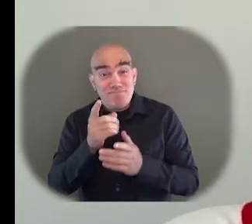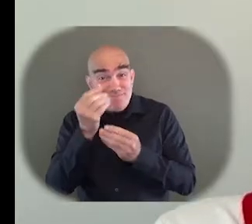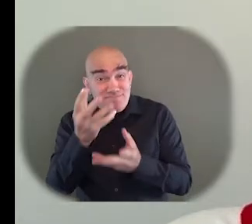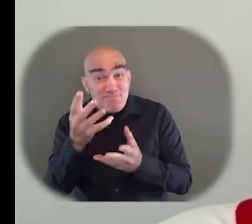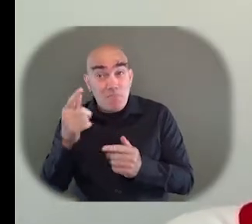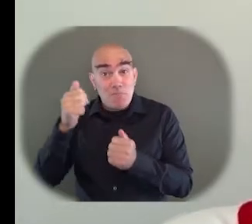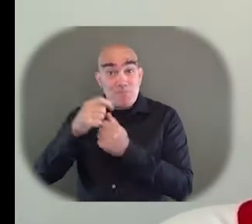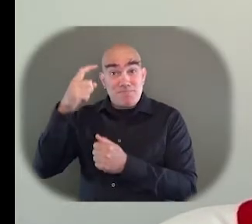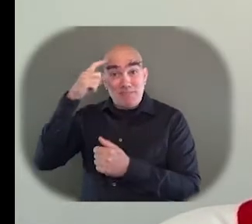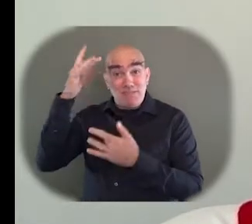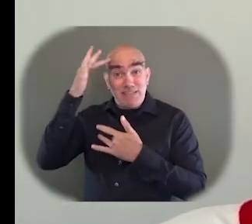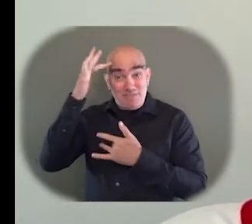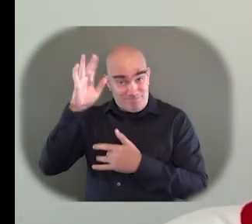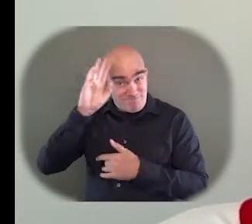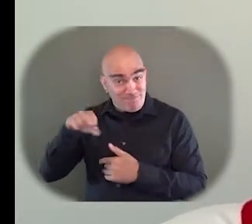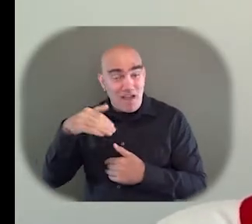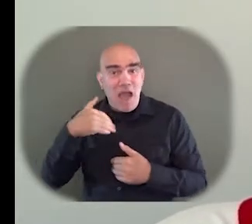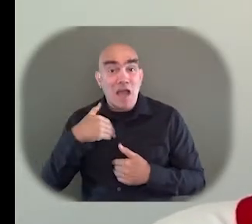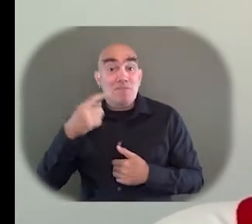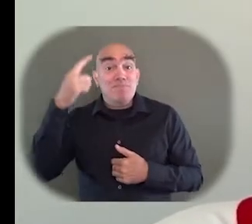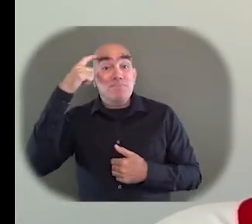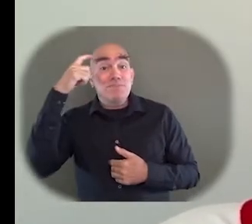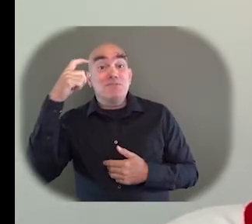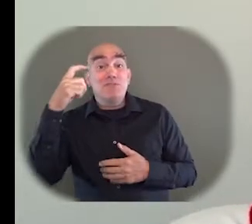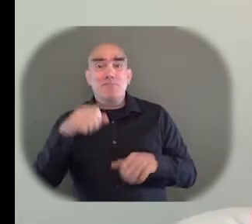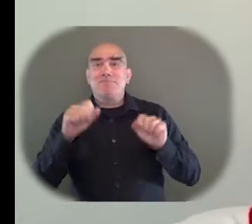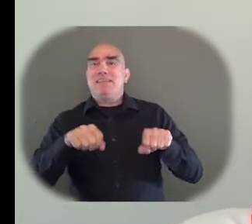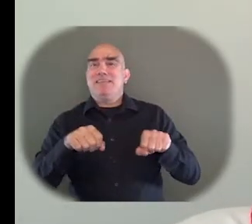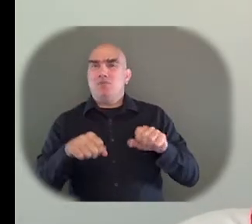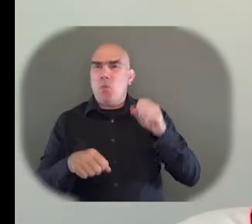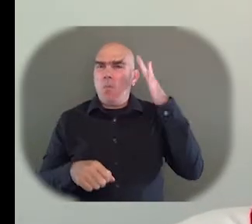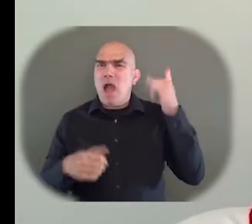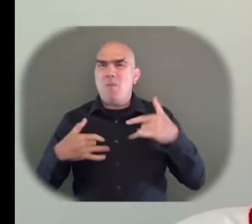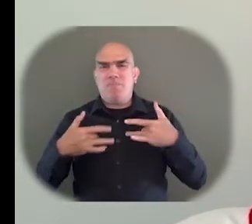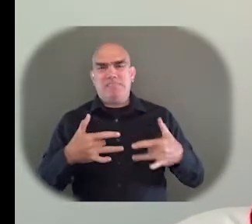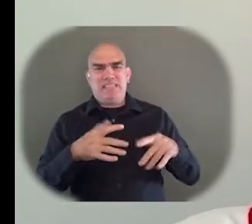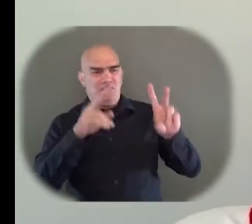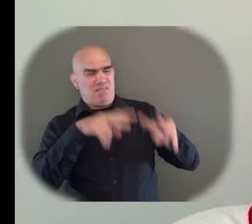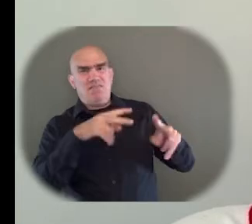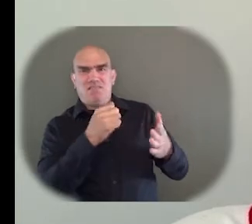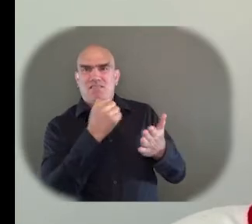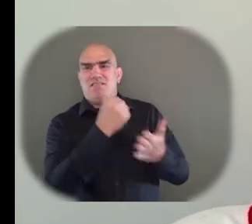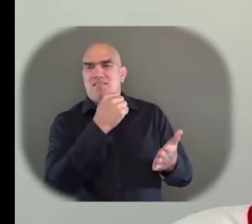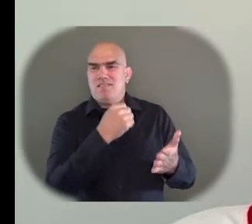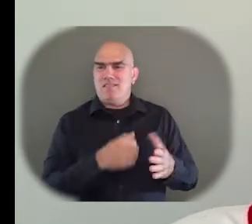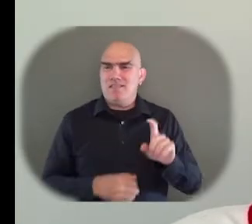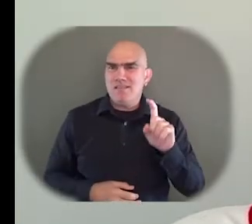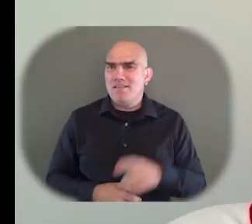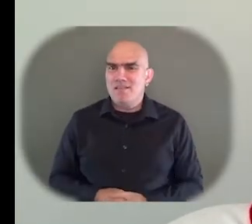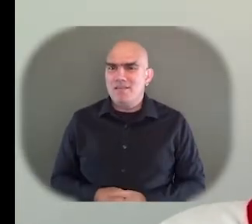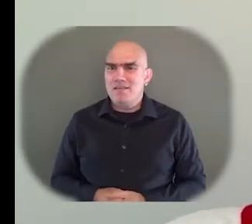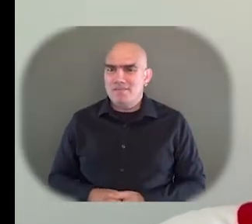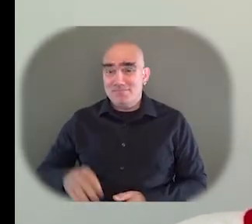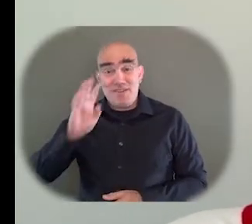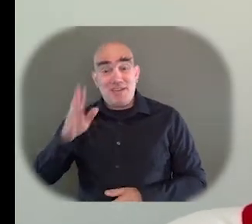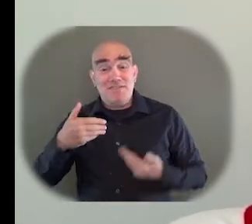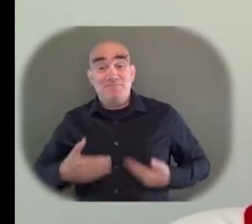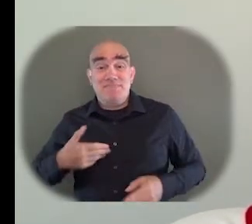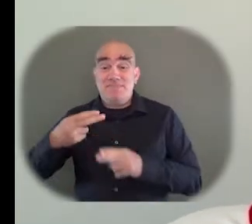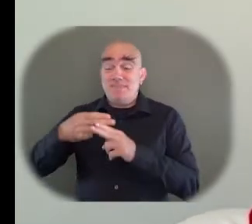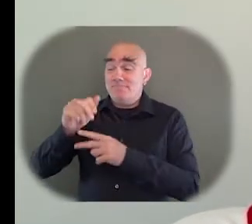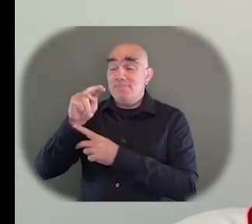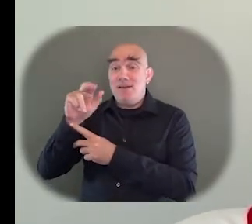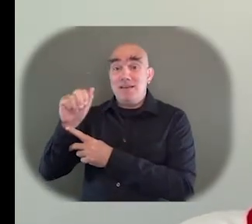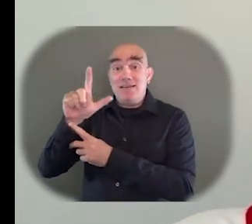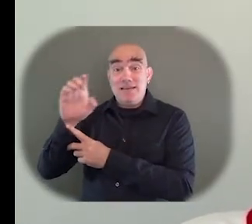is, with mental illness comes mental ability. So why is there any stigma associated with them? Hi, my